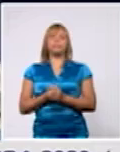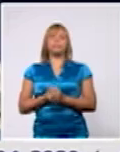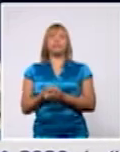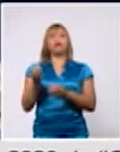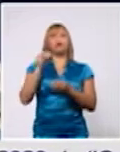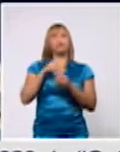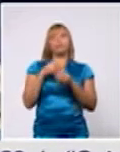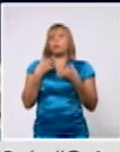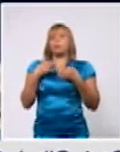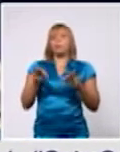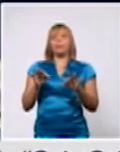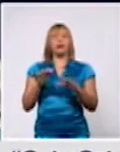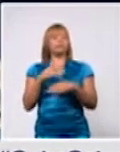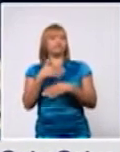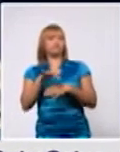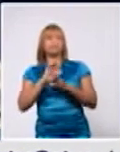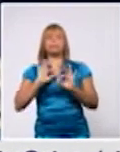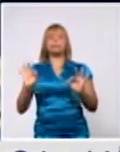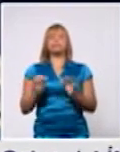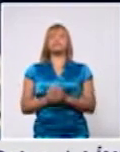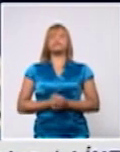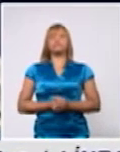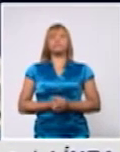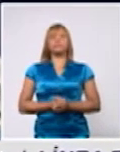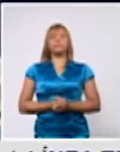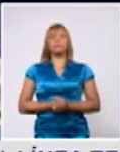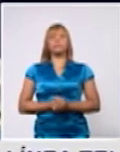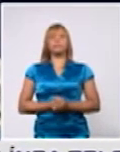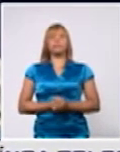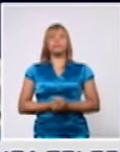cases yesterday, it's a relatively small number.